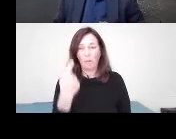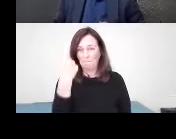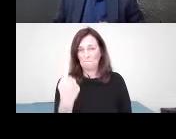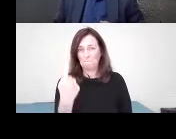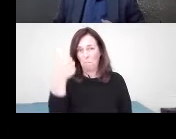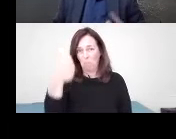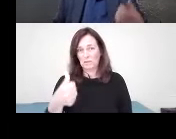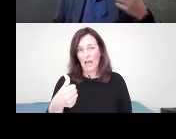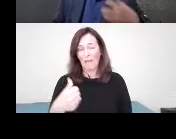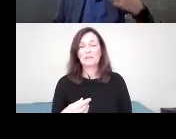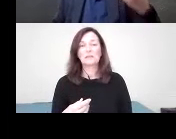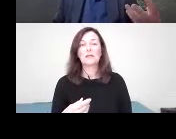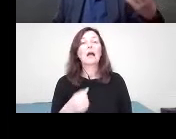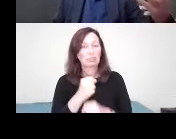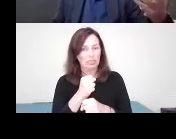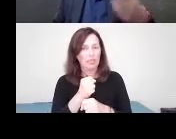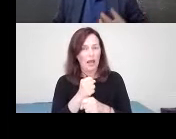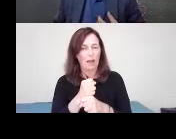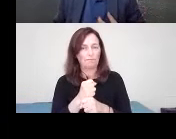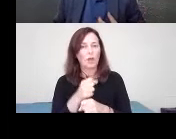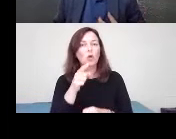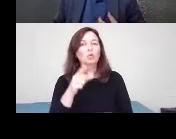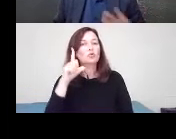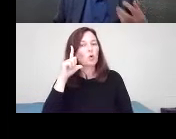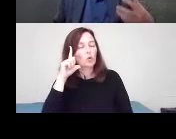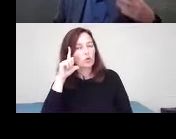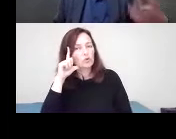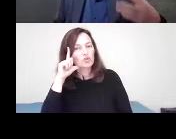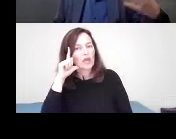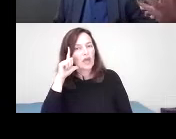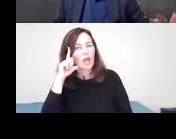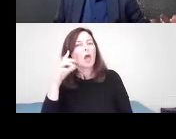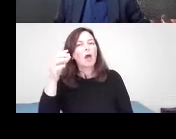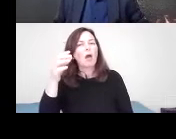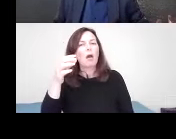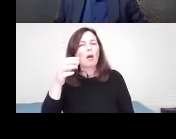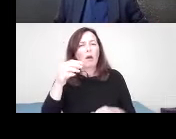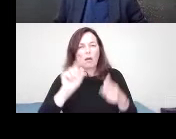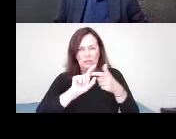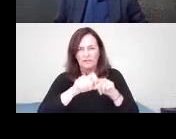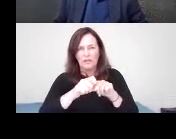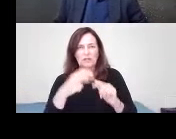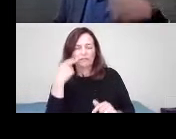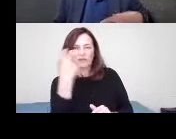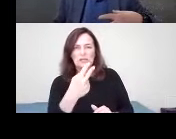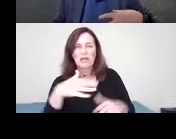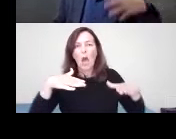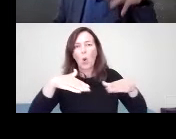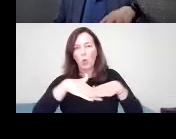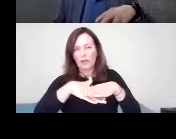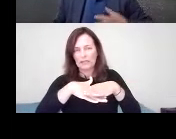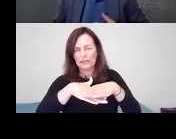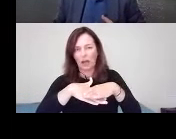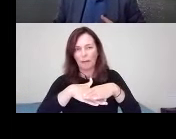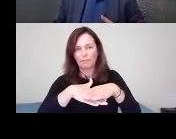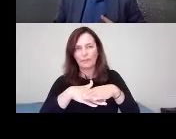of view. Like all the member states of the UNESCO are also in charge on taking this back to